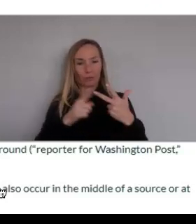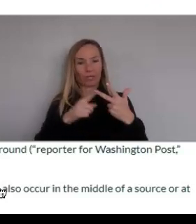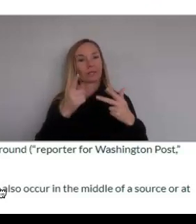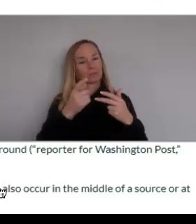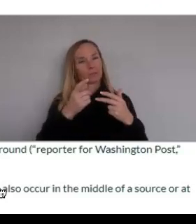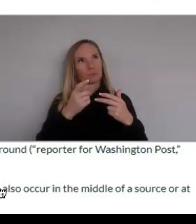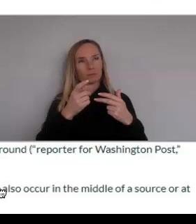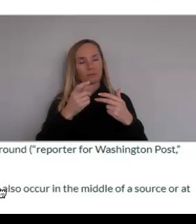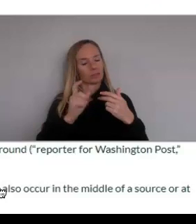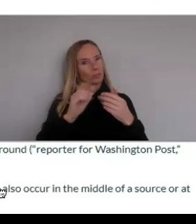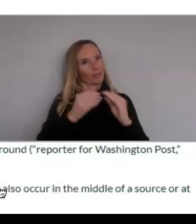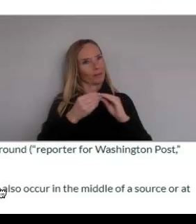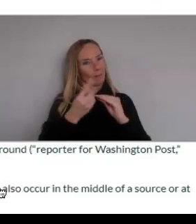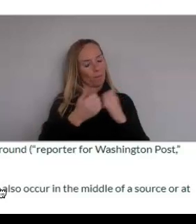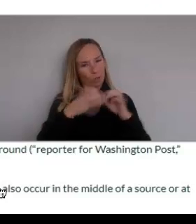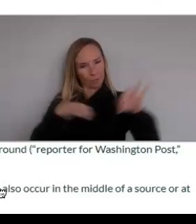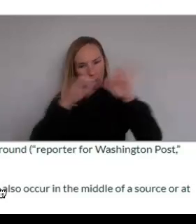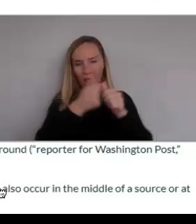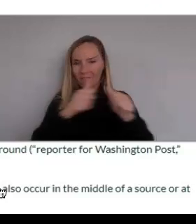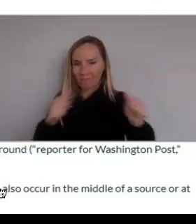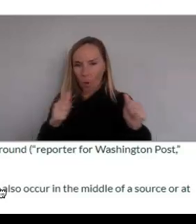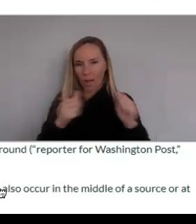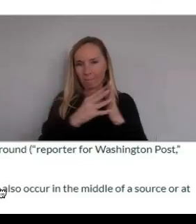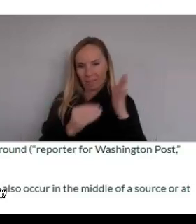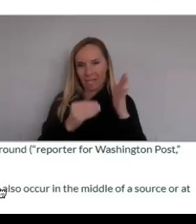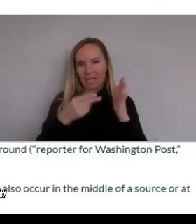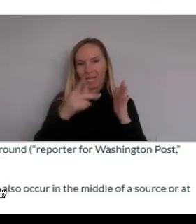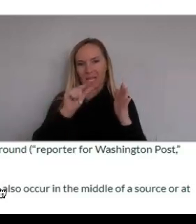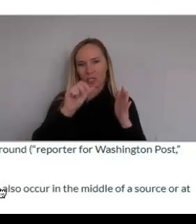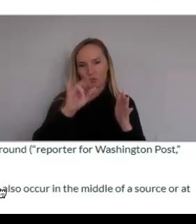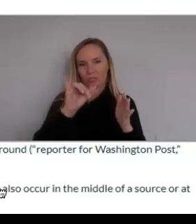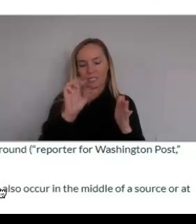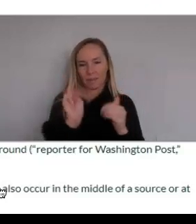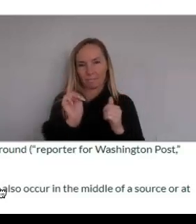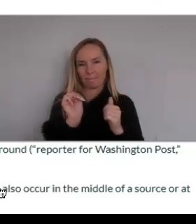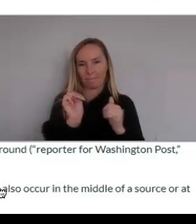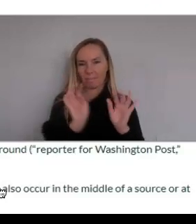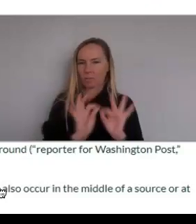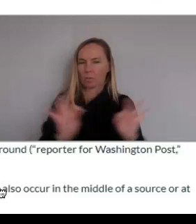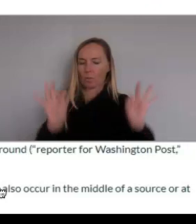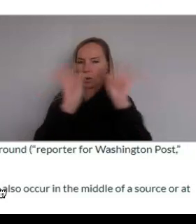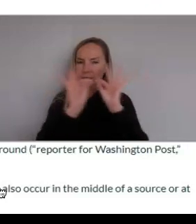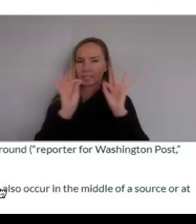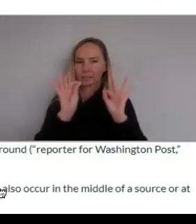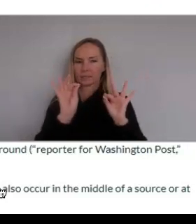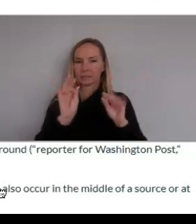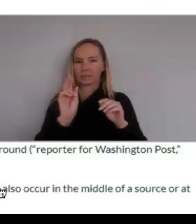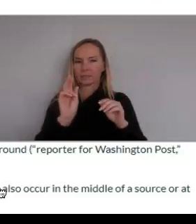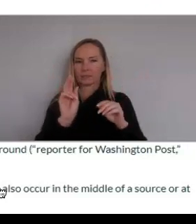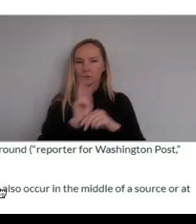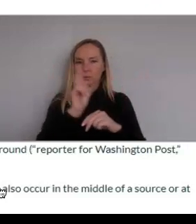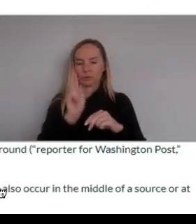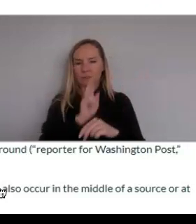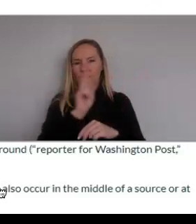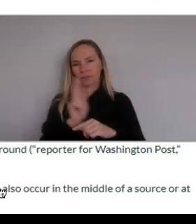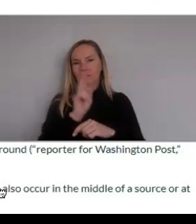be number 1, to avoid plagiarism, in my opinion. And so it's really important to use to